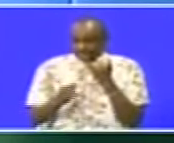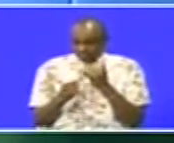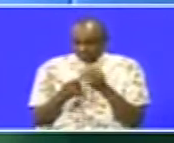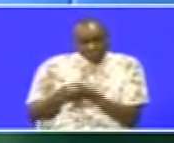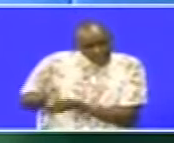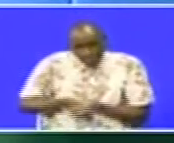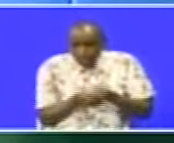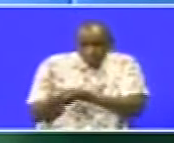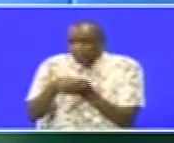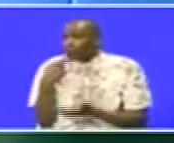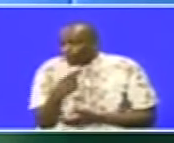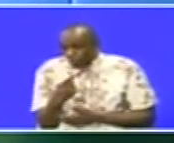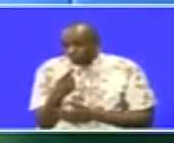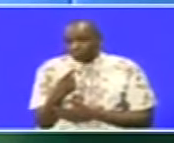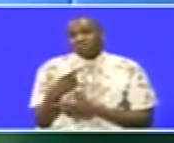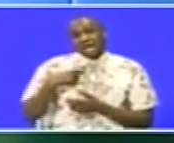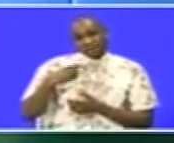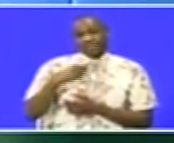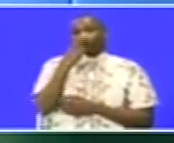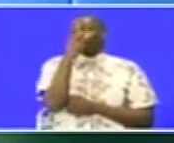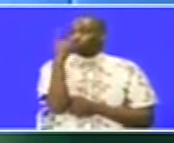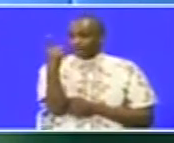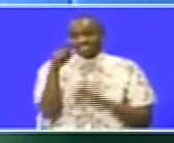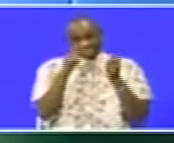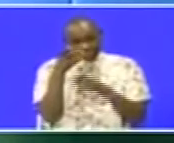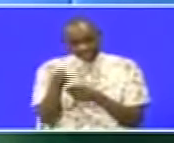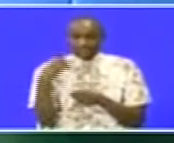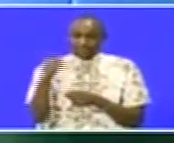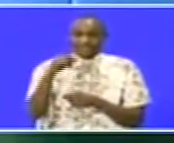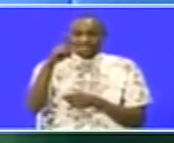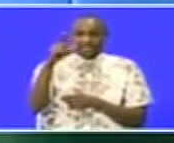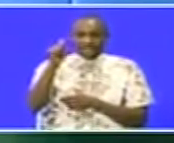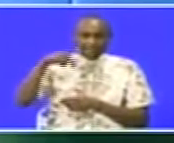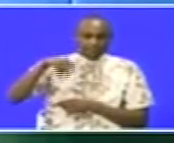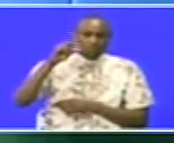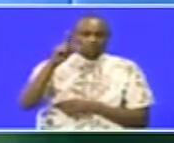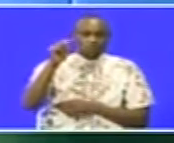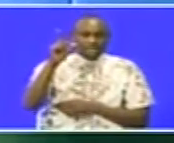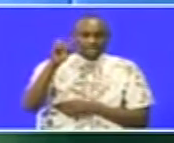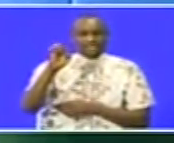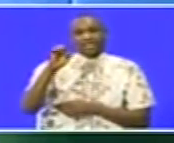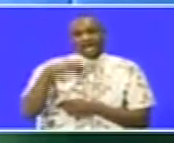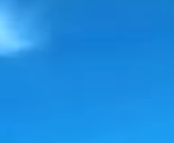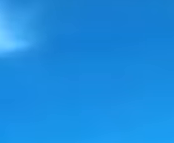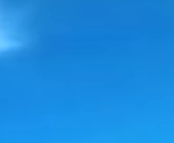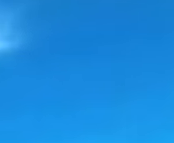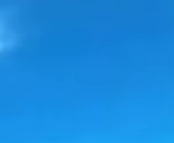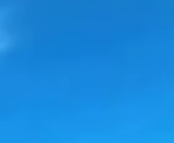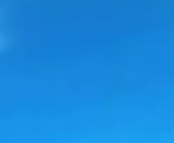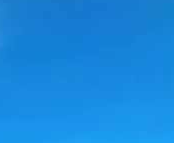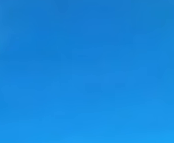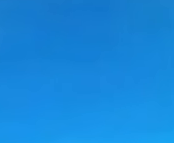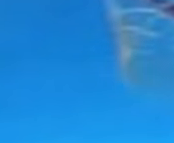the 2013 champions, and that is Shinyolo, emerged 2-1 victors over Kapkole. Robinson Okenye with more details. Brookside